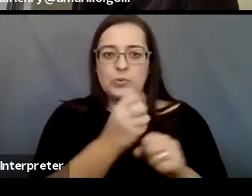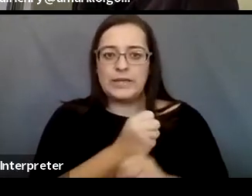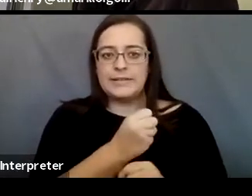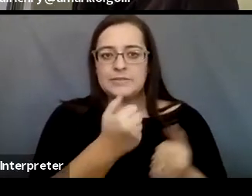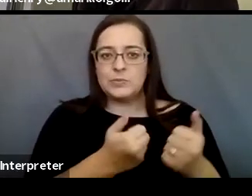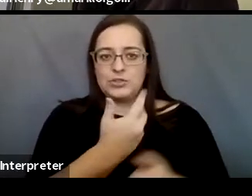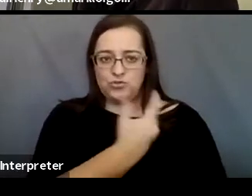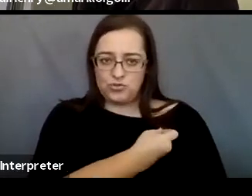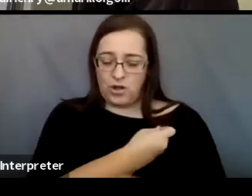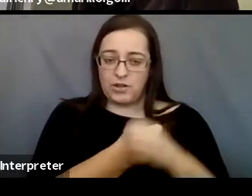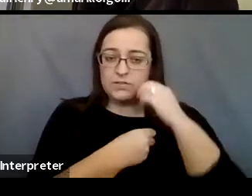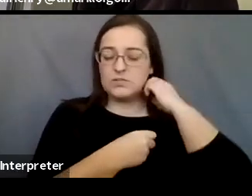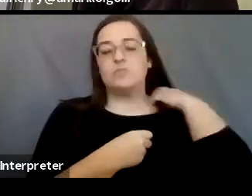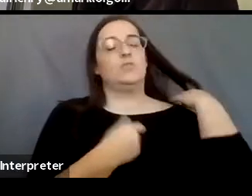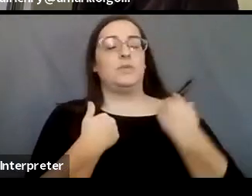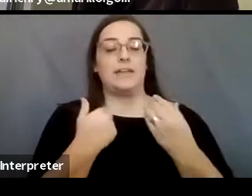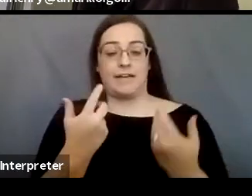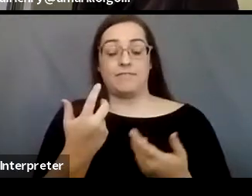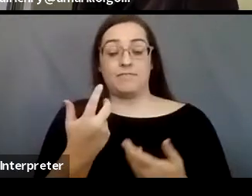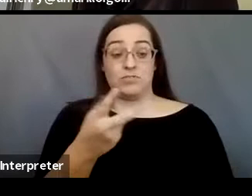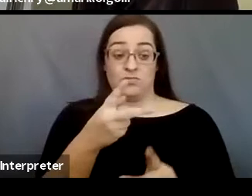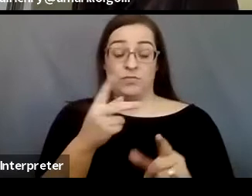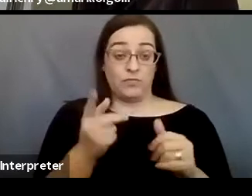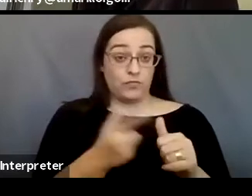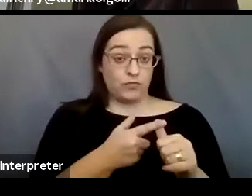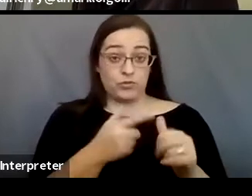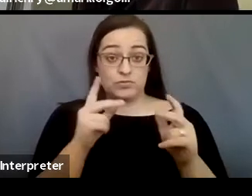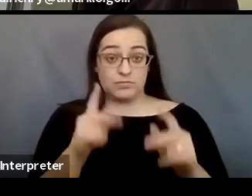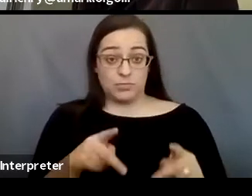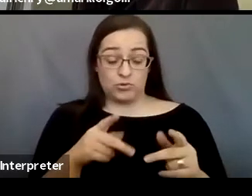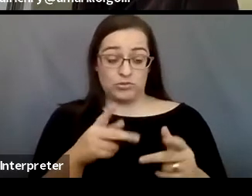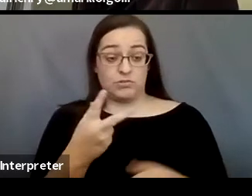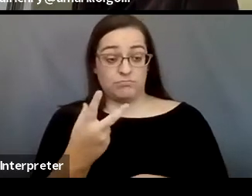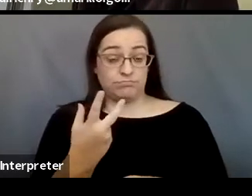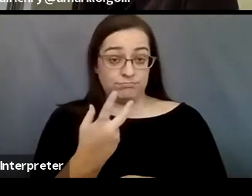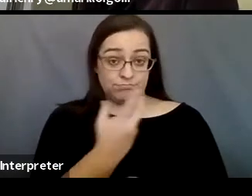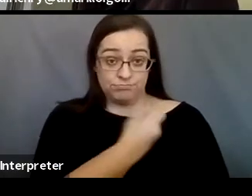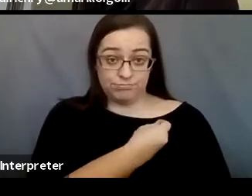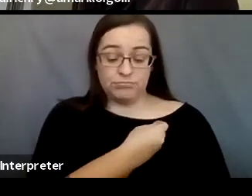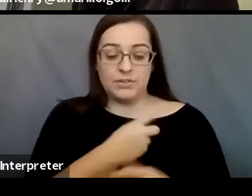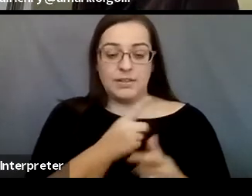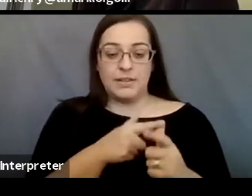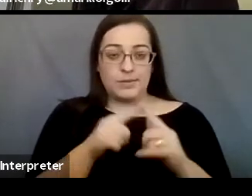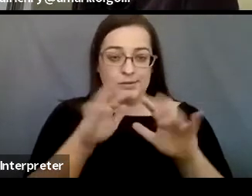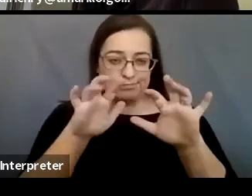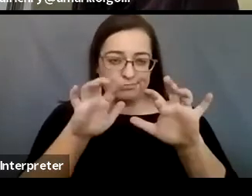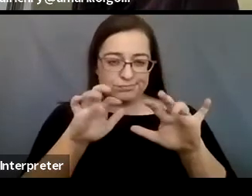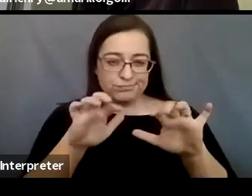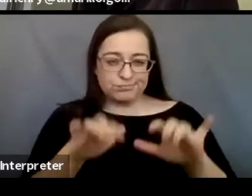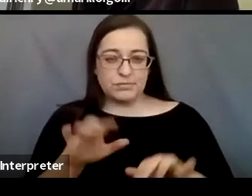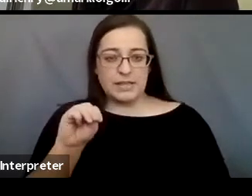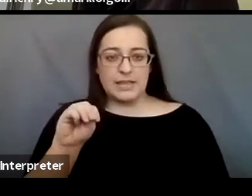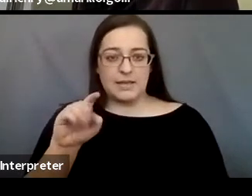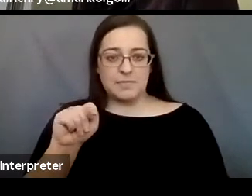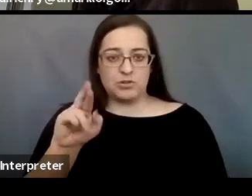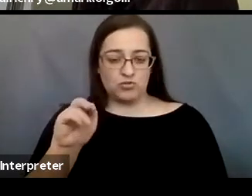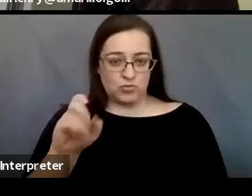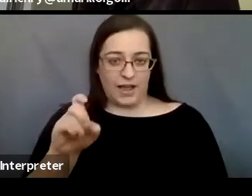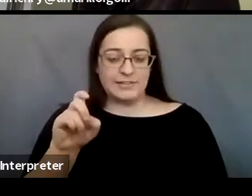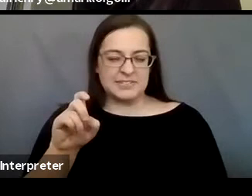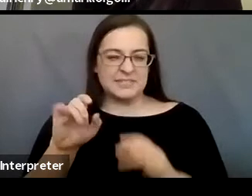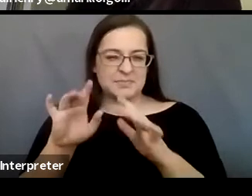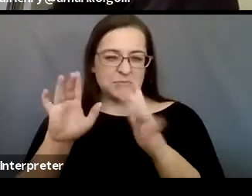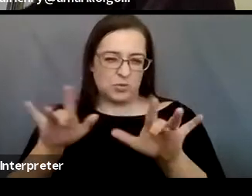have registrars that will confirm their points of information, and then they'll enter that into the MTRAC system. So